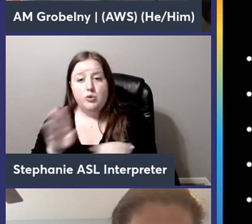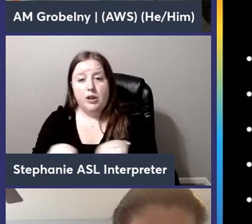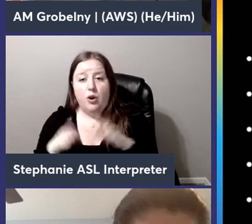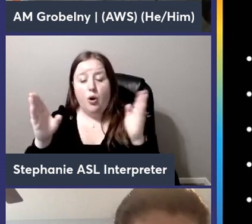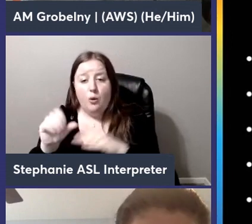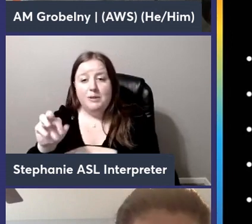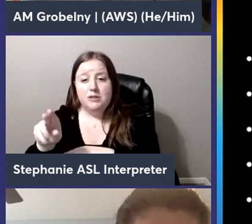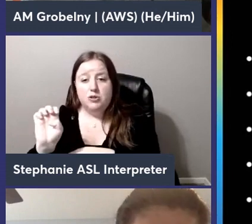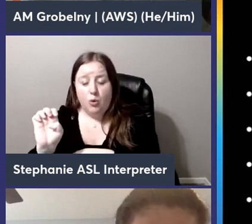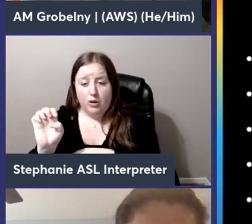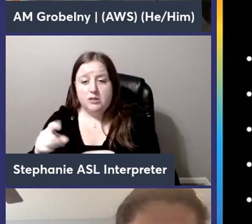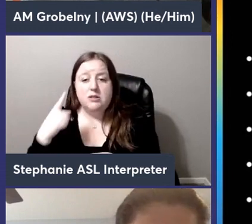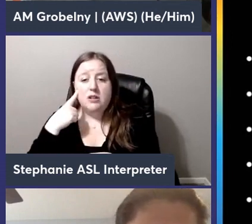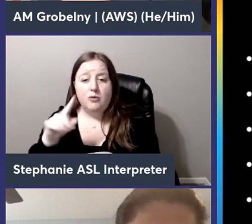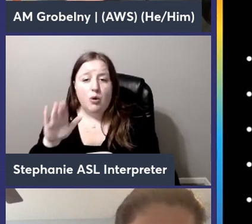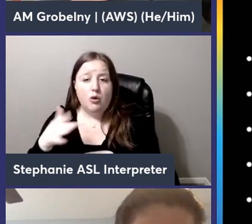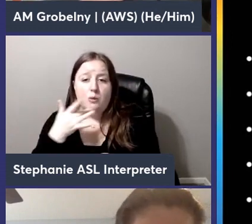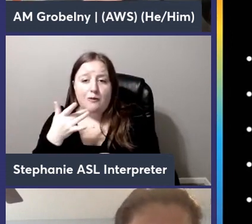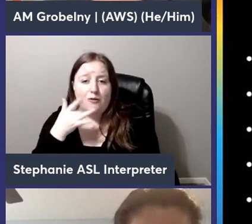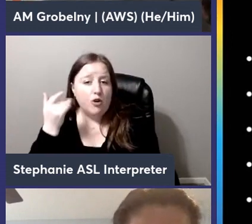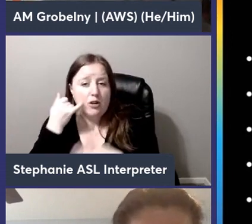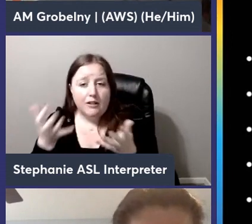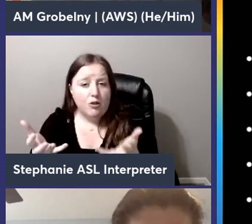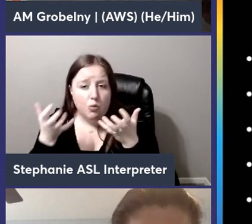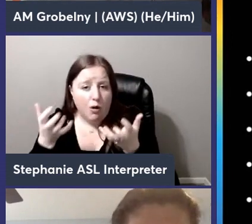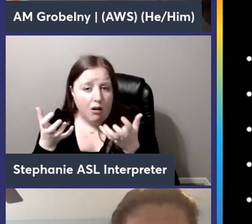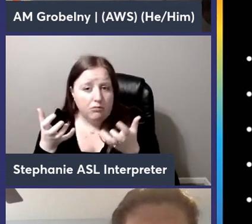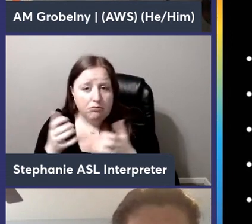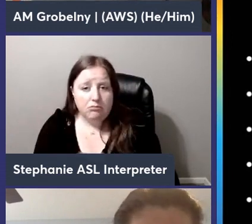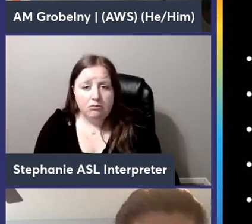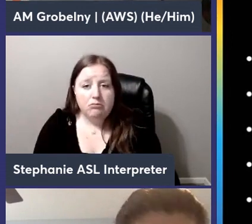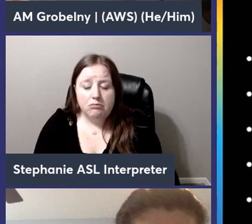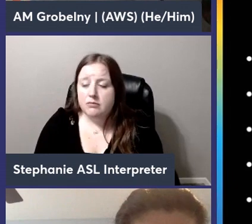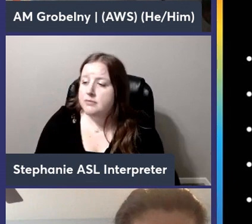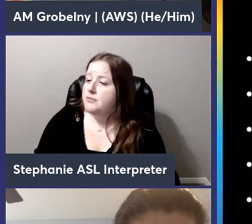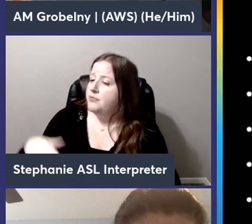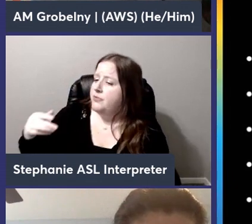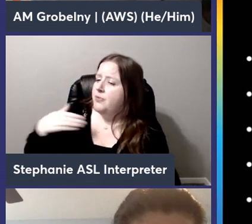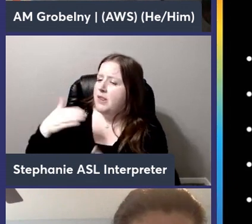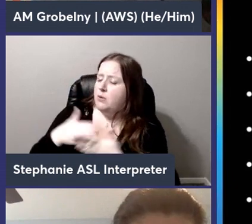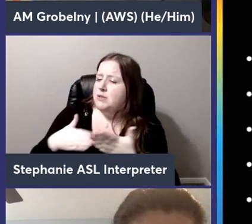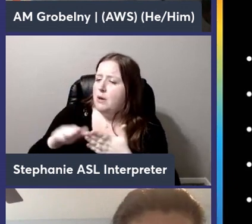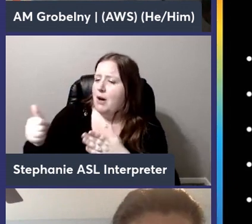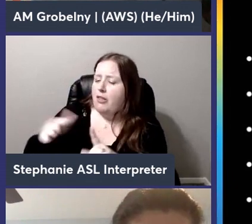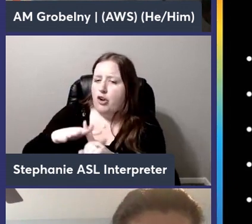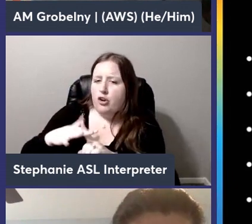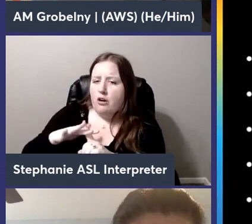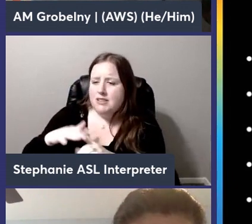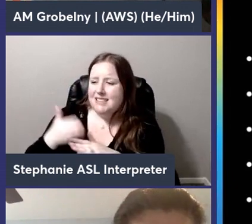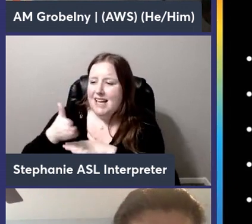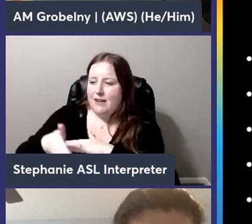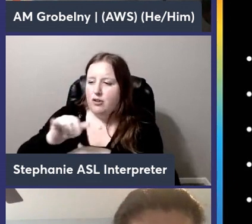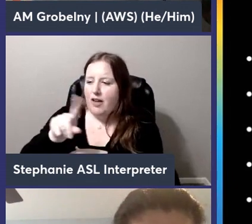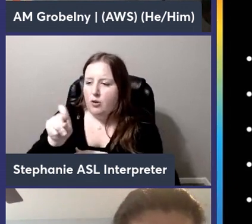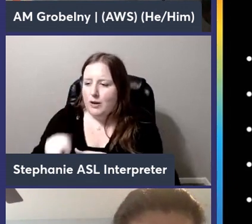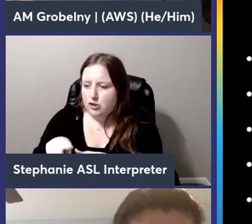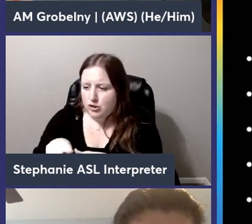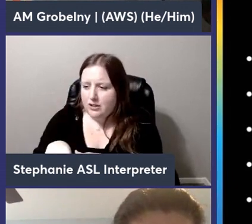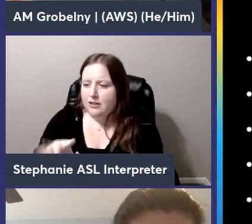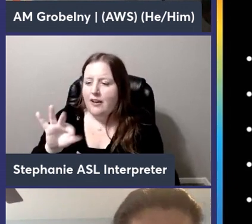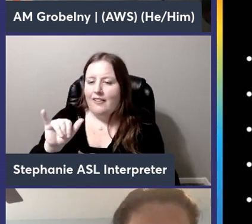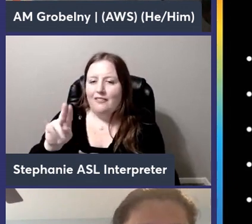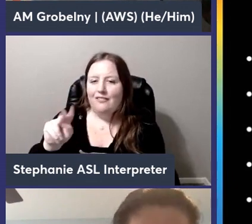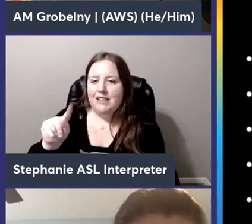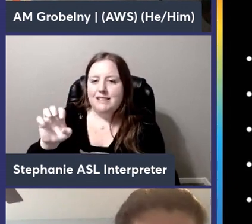Serverless as your system of record if you want to. Right. So, yeah. So I got some additional context came in after that question. It was basically a question from a fintech